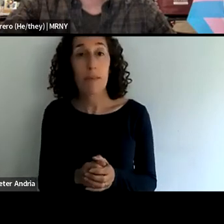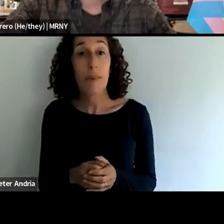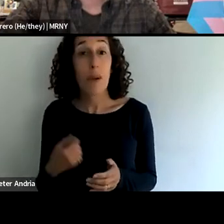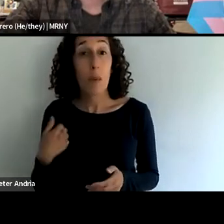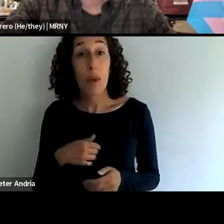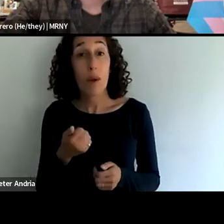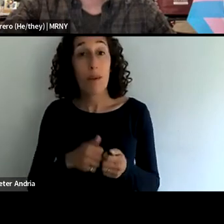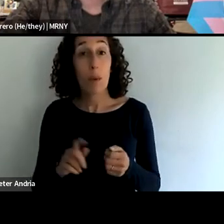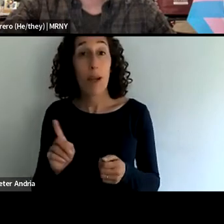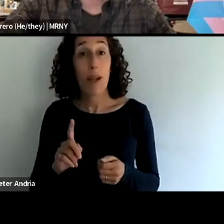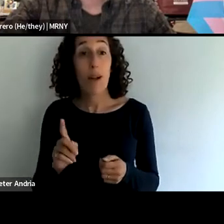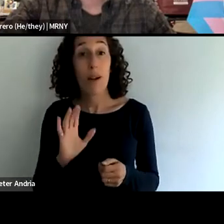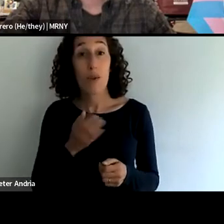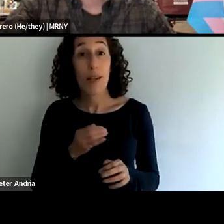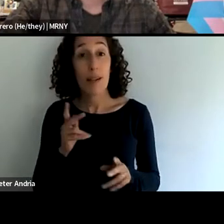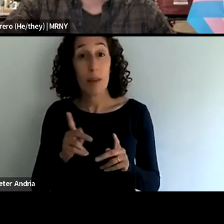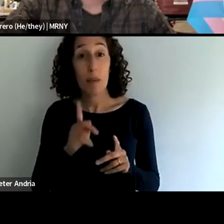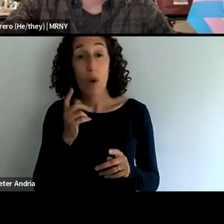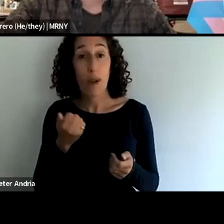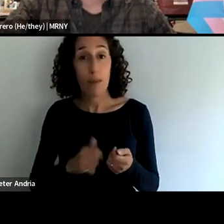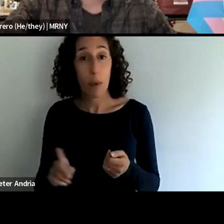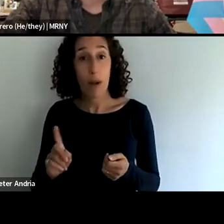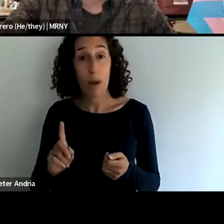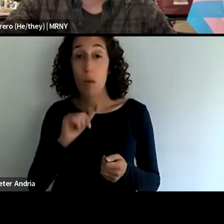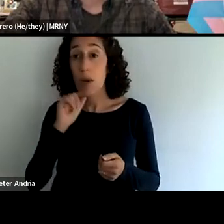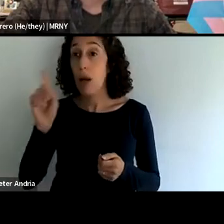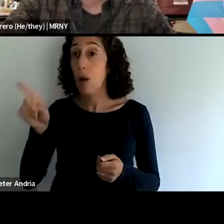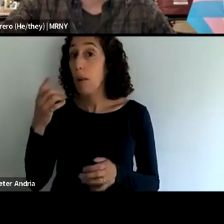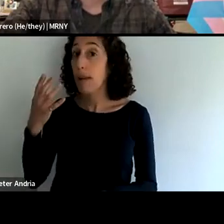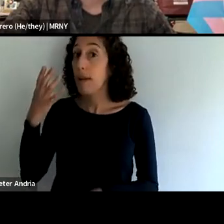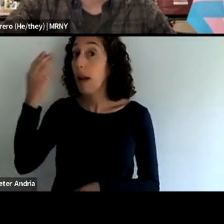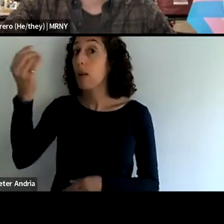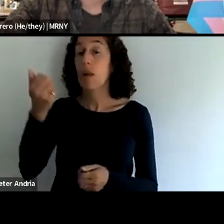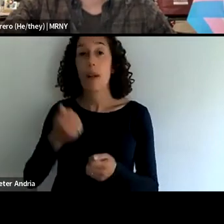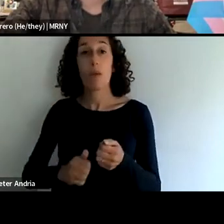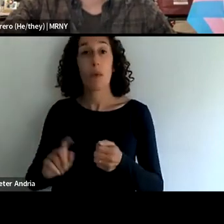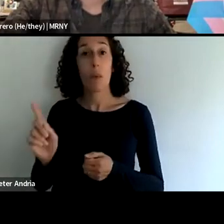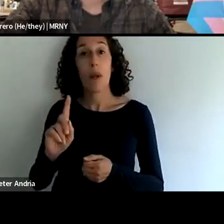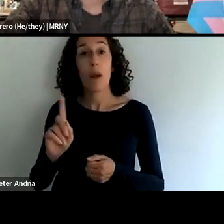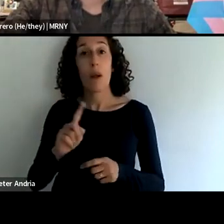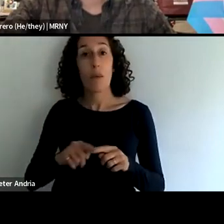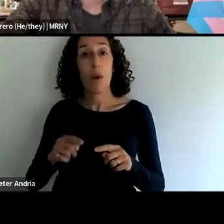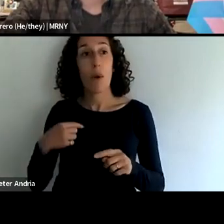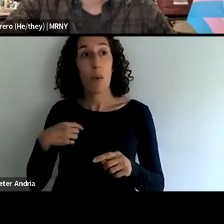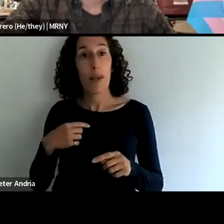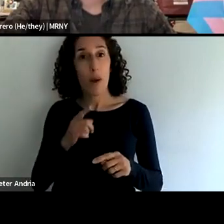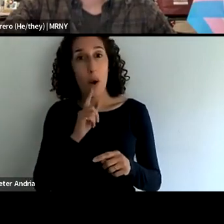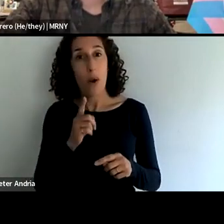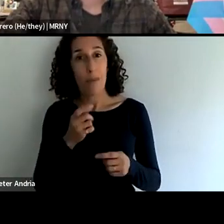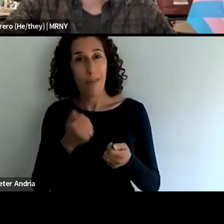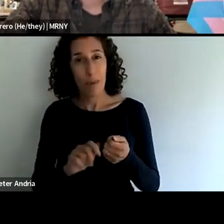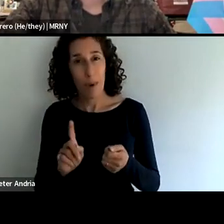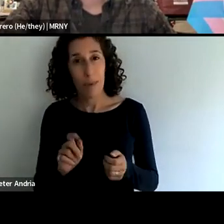everywhere. Trans people are everywhere. We're not always out everywhere, but we're everywhere.